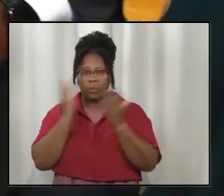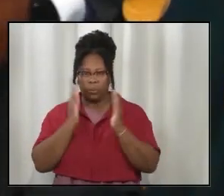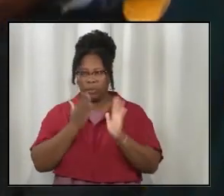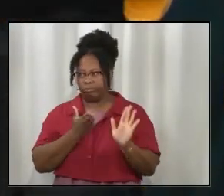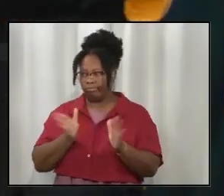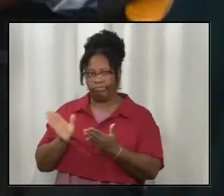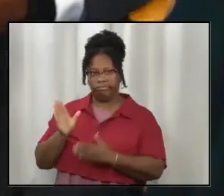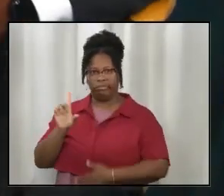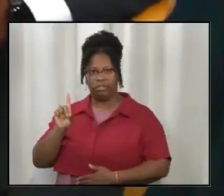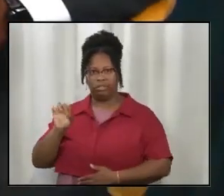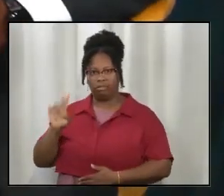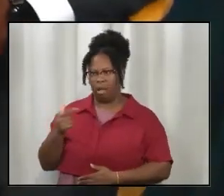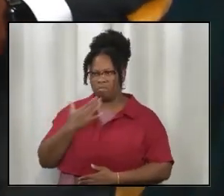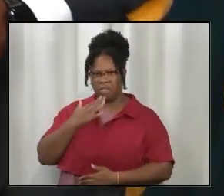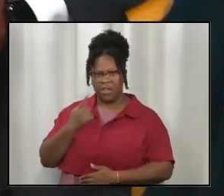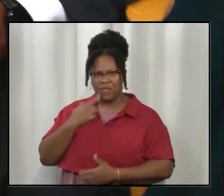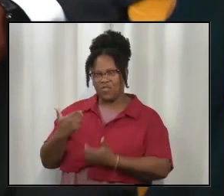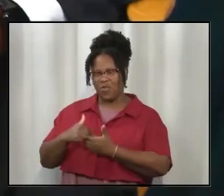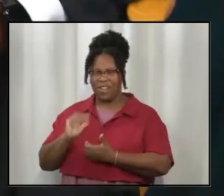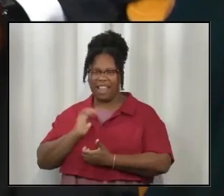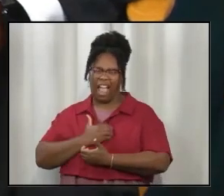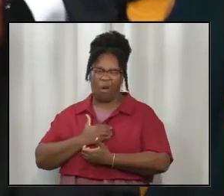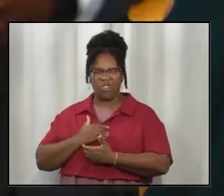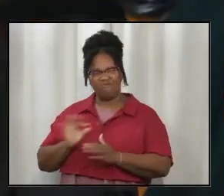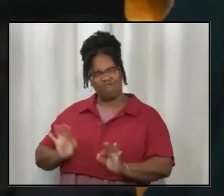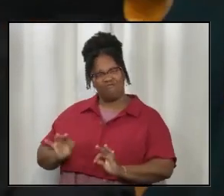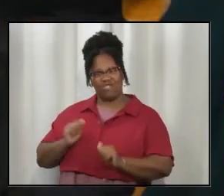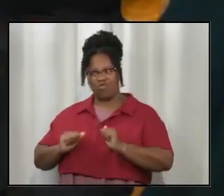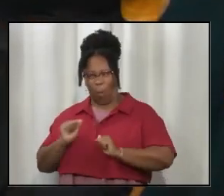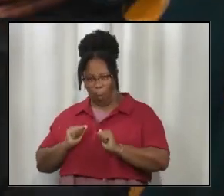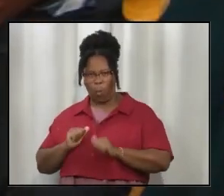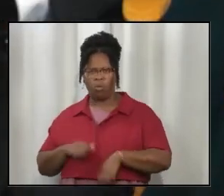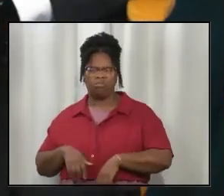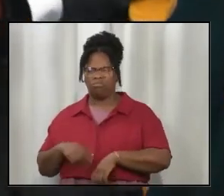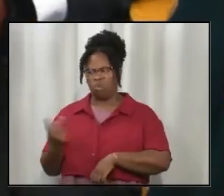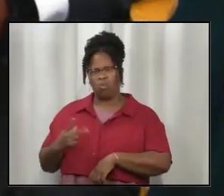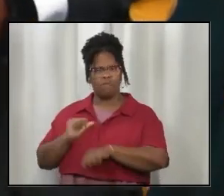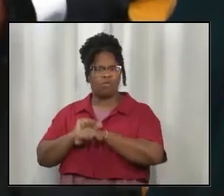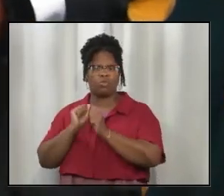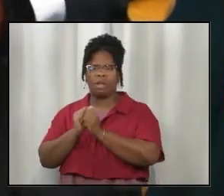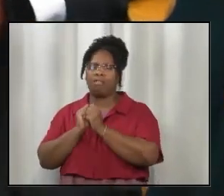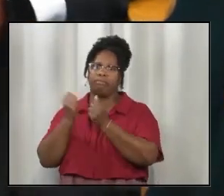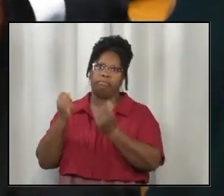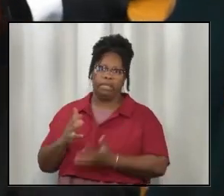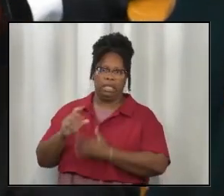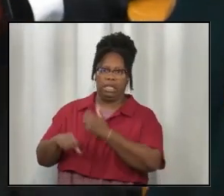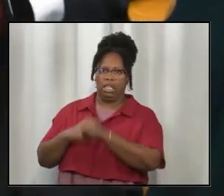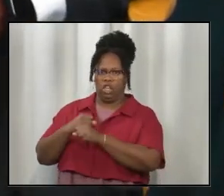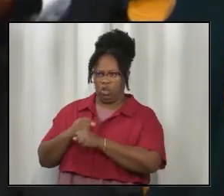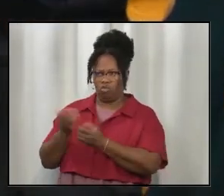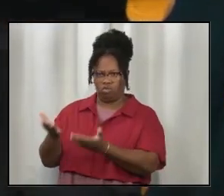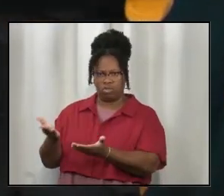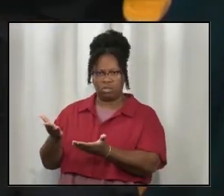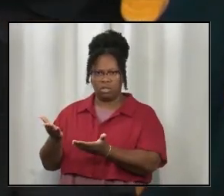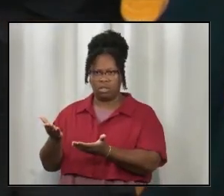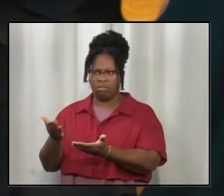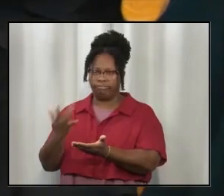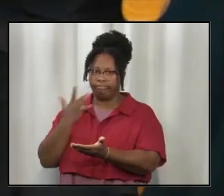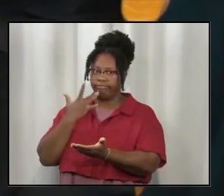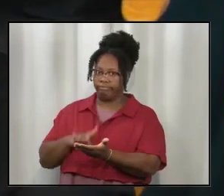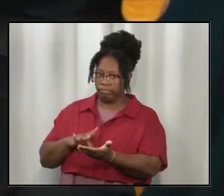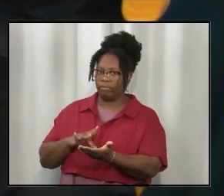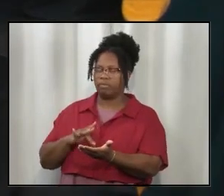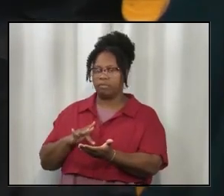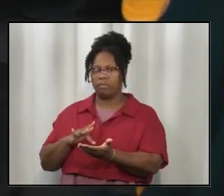Doug, thanks for coming on our little show. We've worked together for many years, and we're lucky that we have